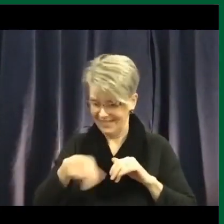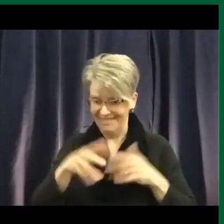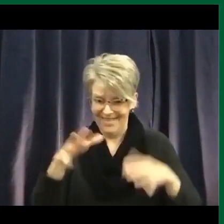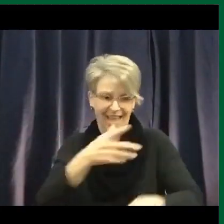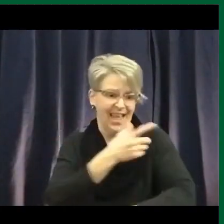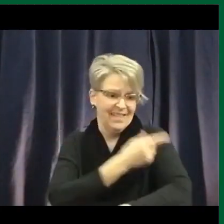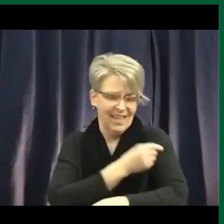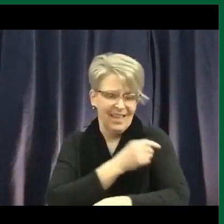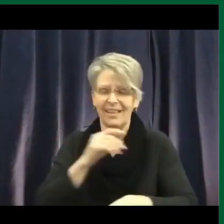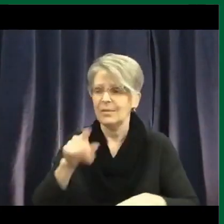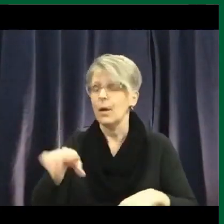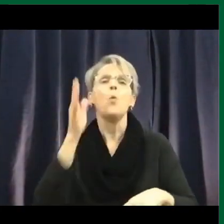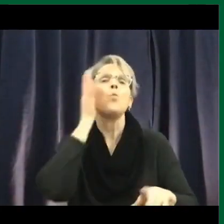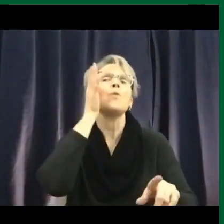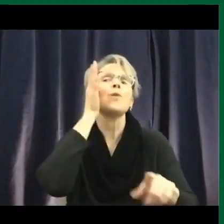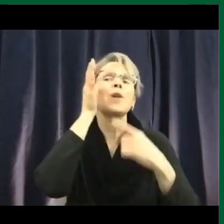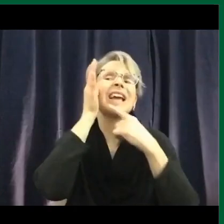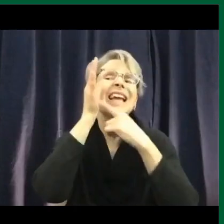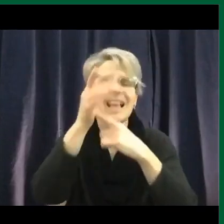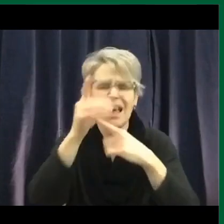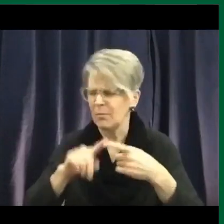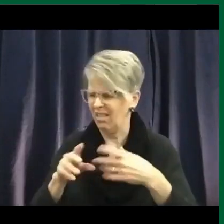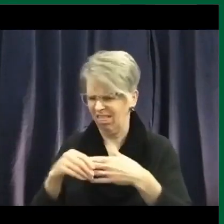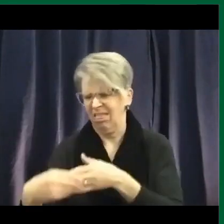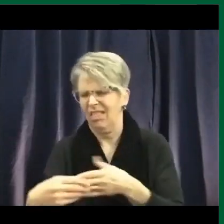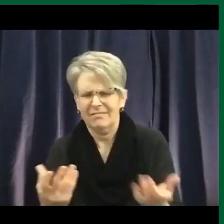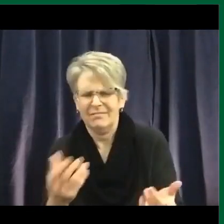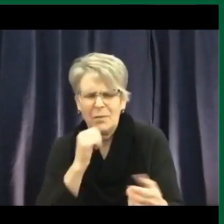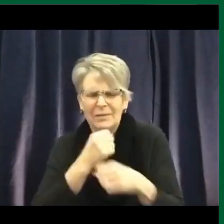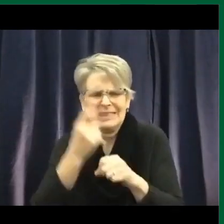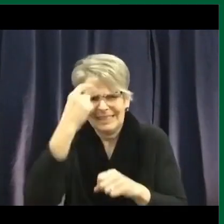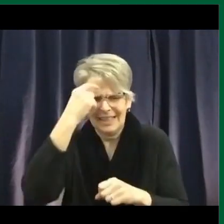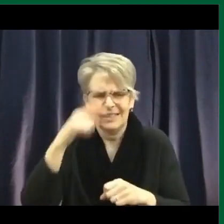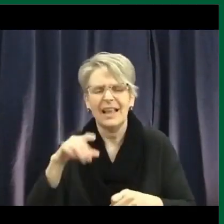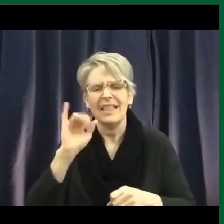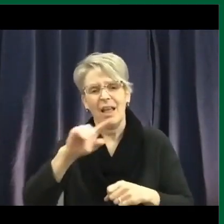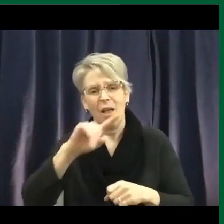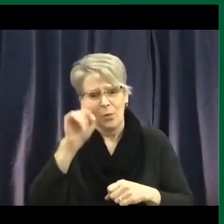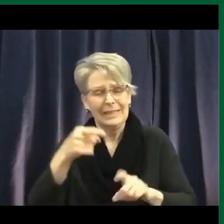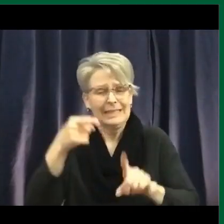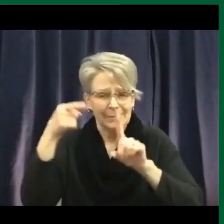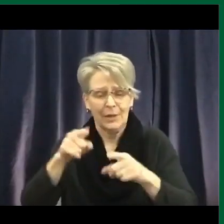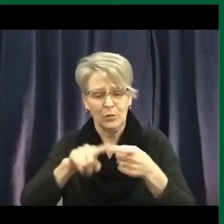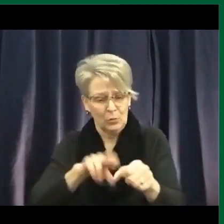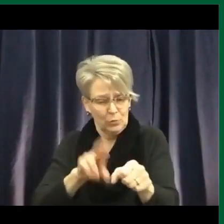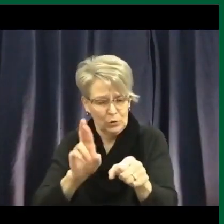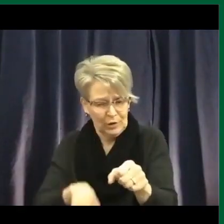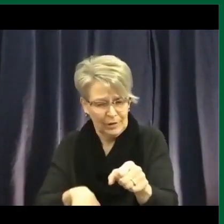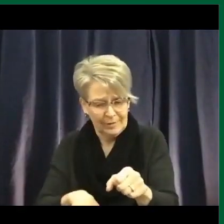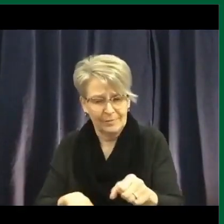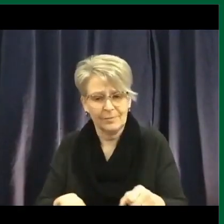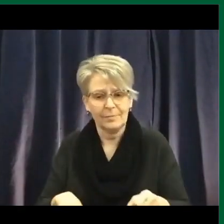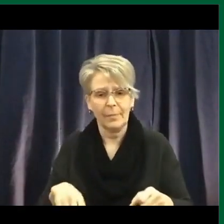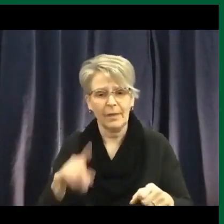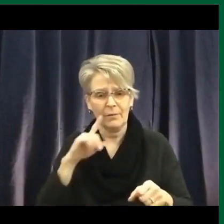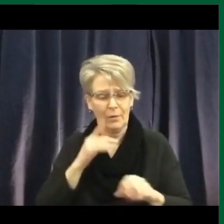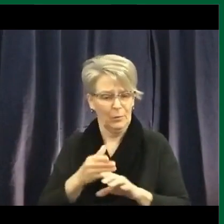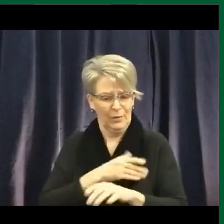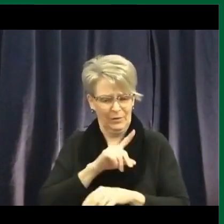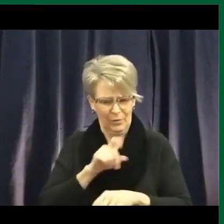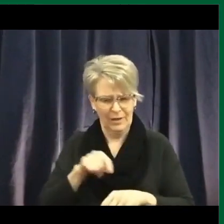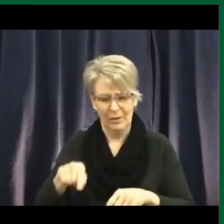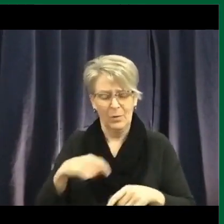talking about being vaccinated? And can you address that question specifically to Regina? As per the previous questions, we're dealing